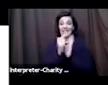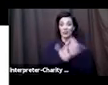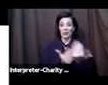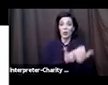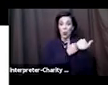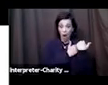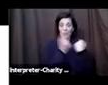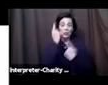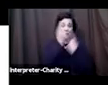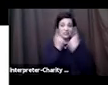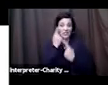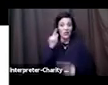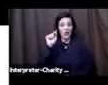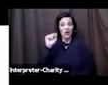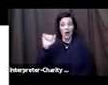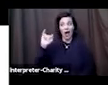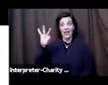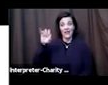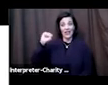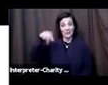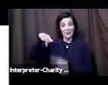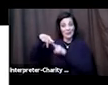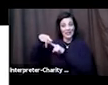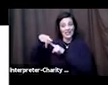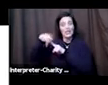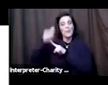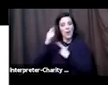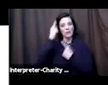AT for every child with an IFSP.